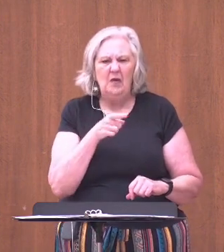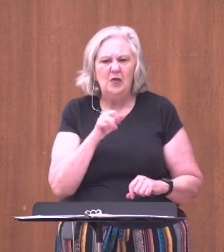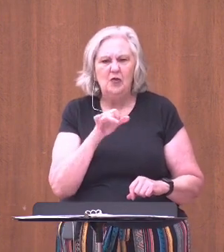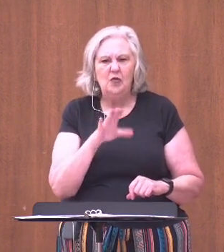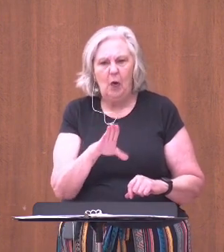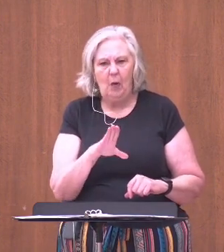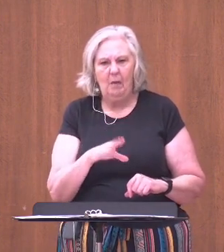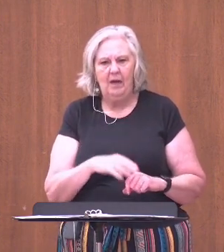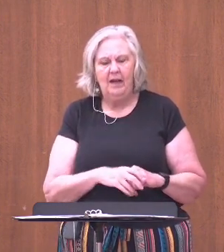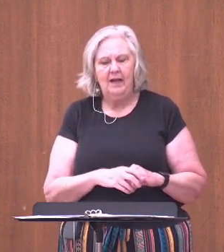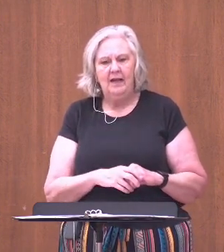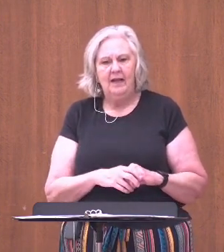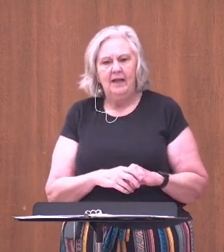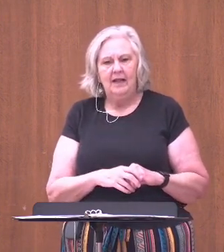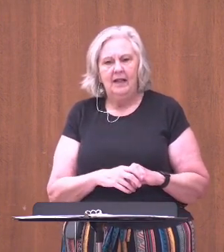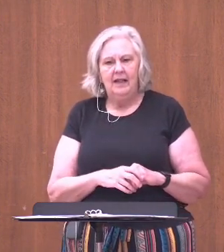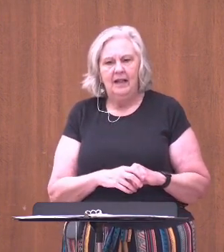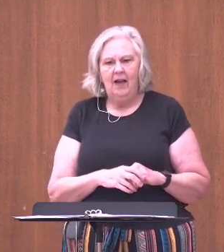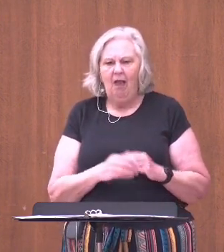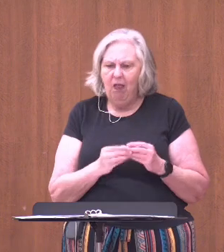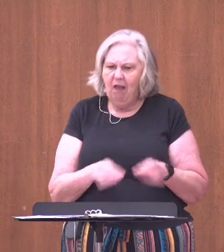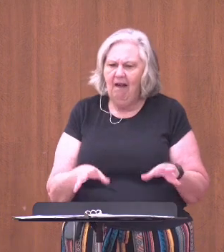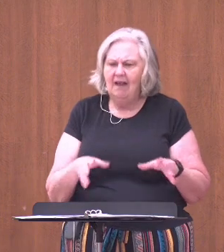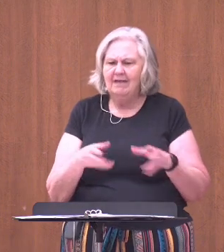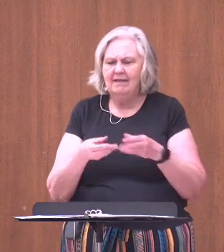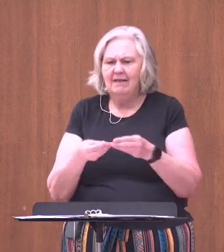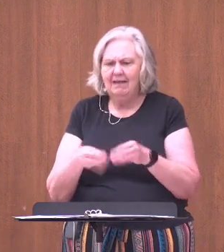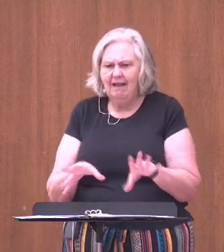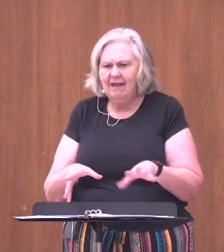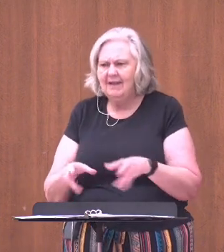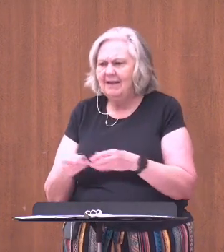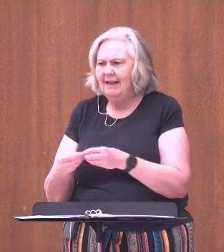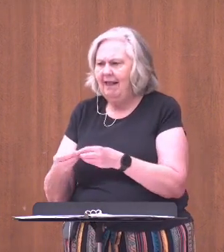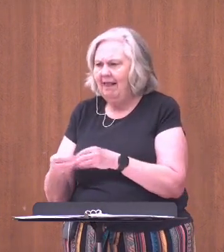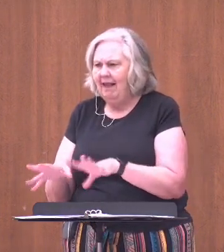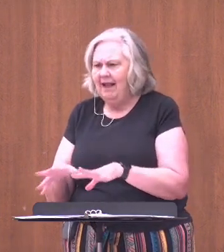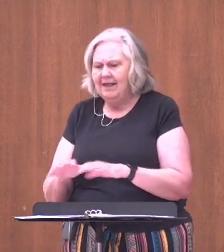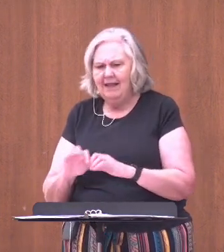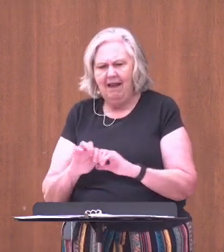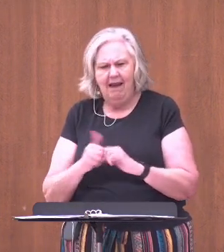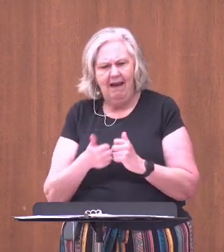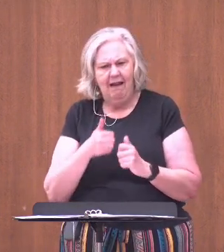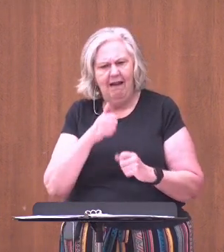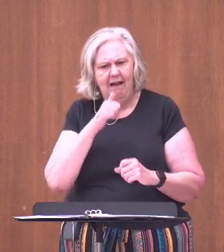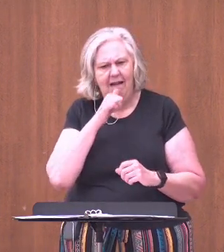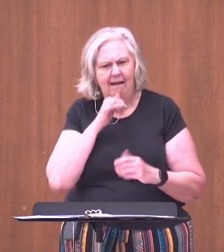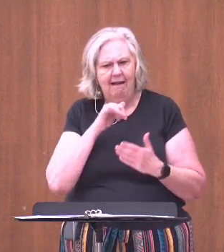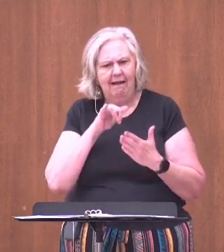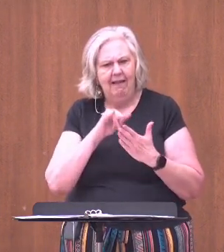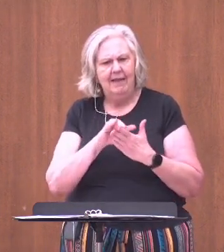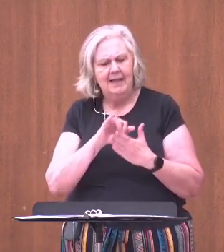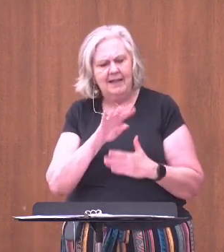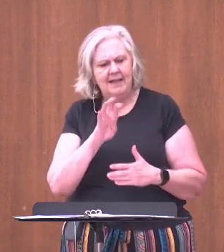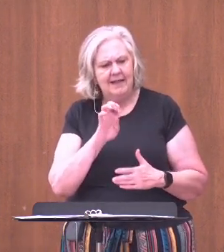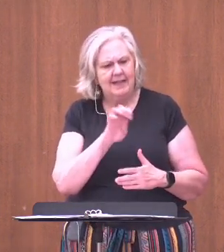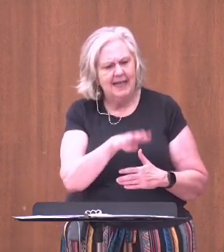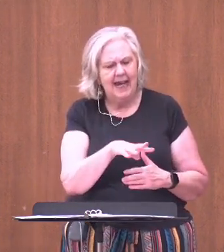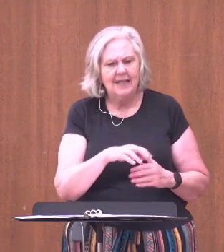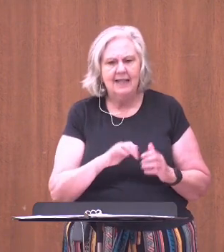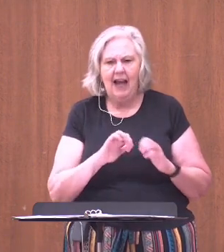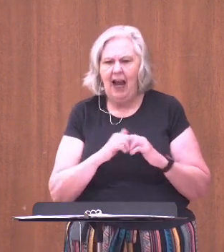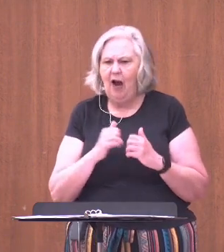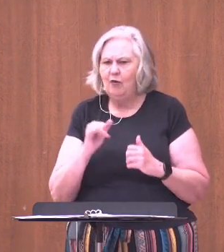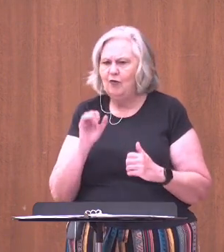Loss upon loss upon loss. How will Job stand up to this kind of testing? How will